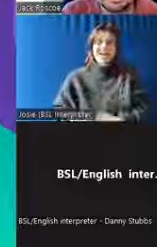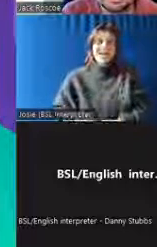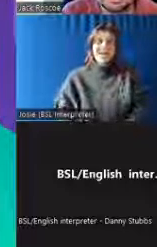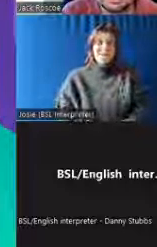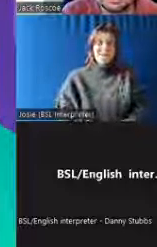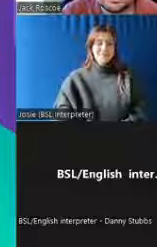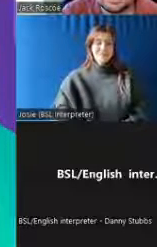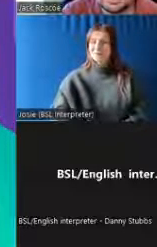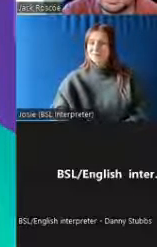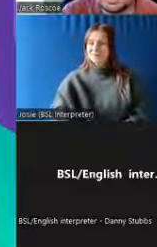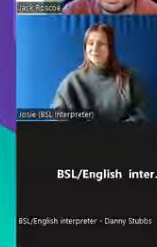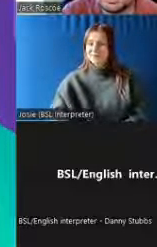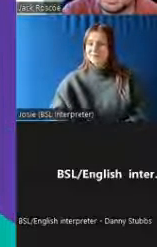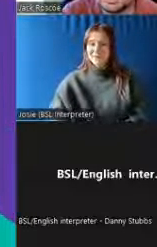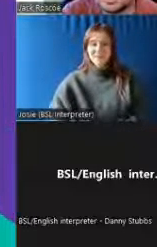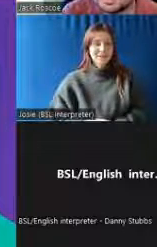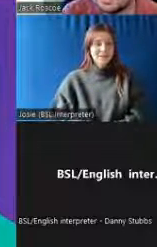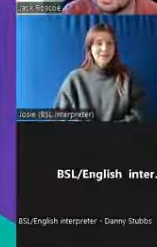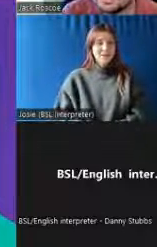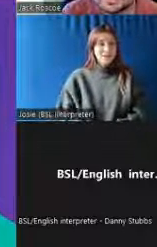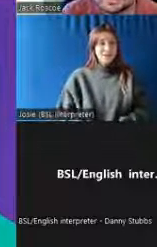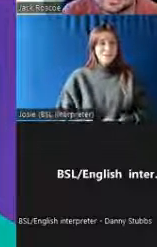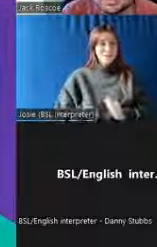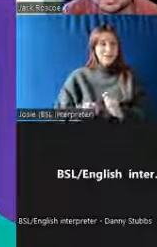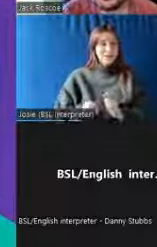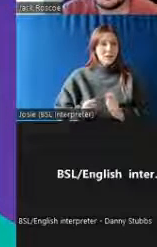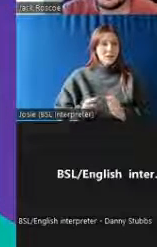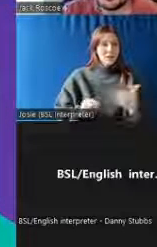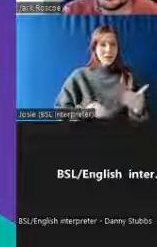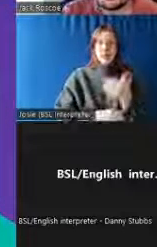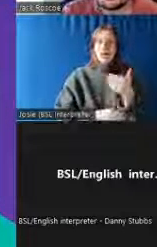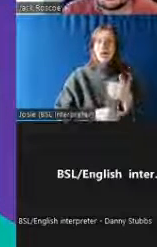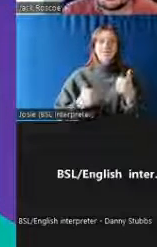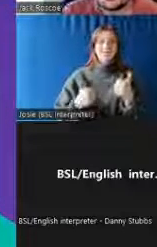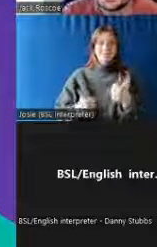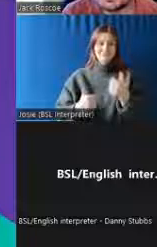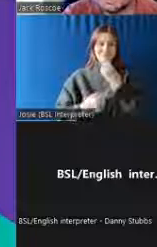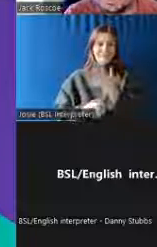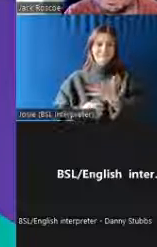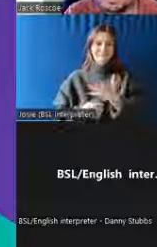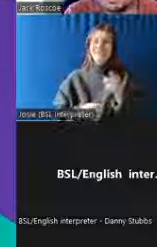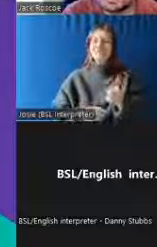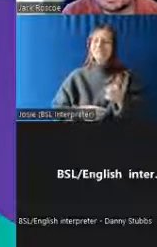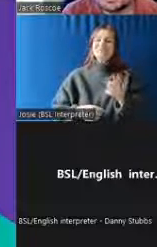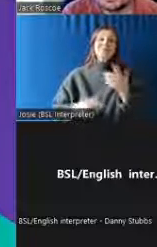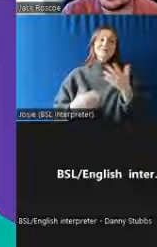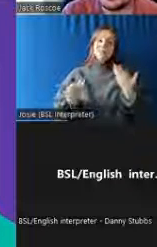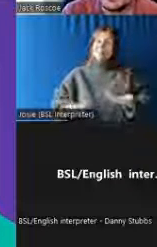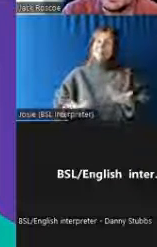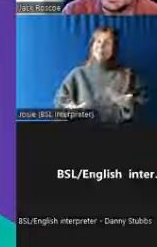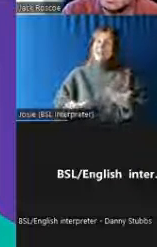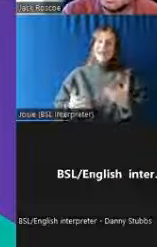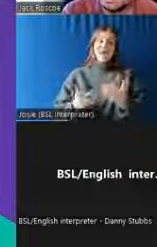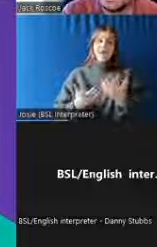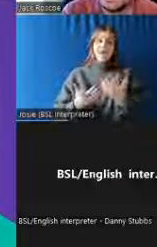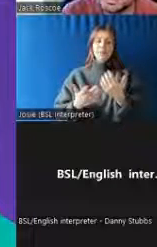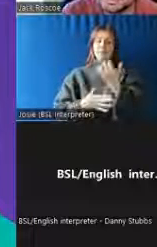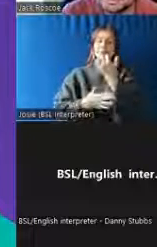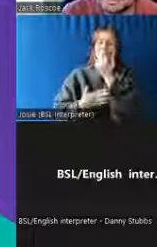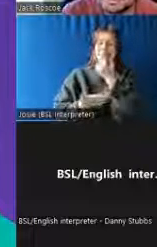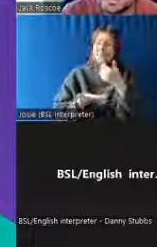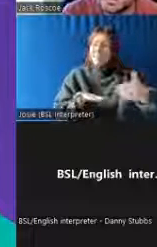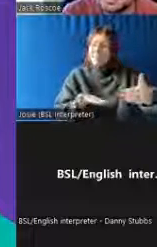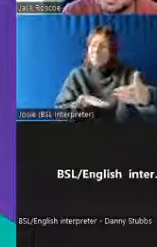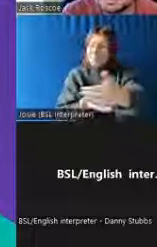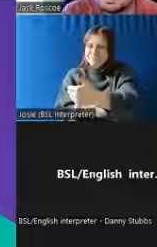So can I make it change slide? Yes, I can. So today's webinar is how to collect data in a public